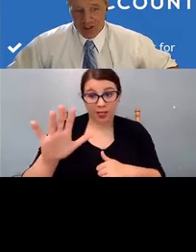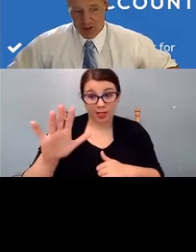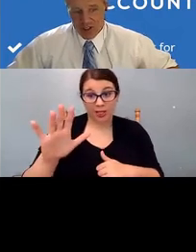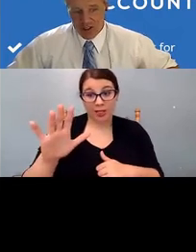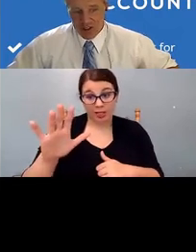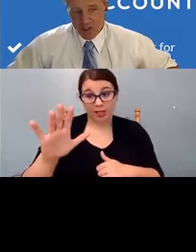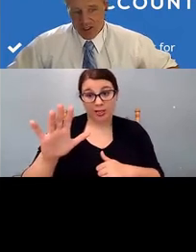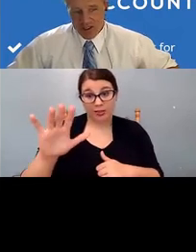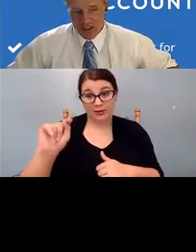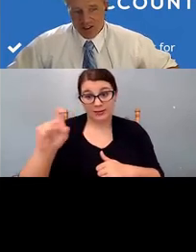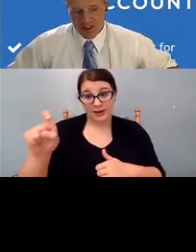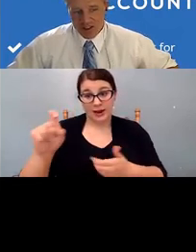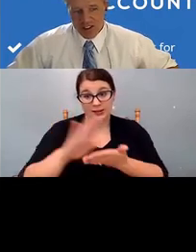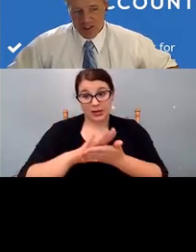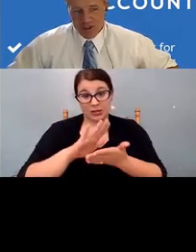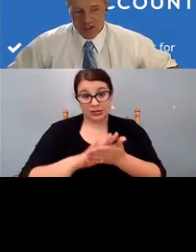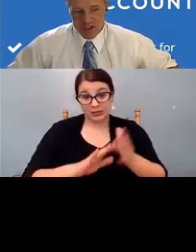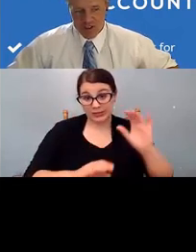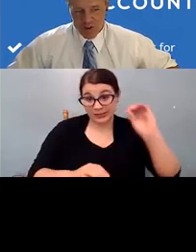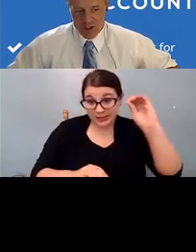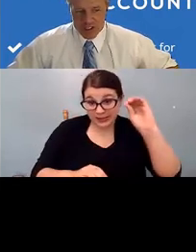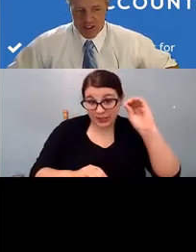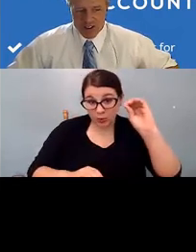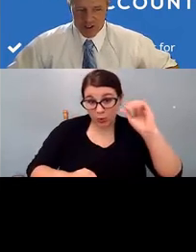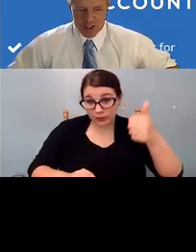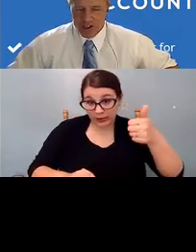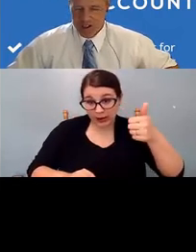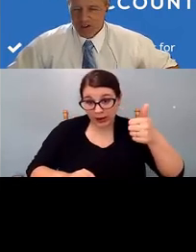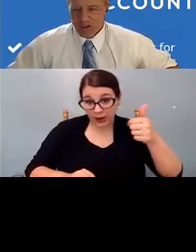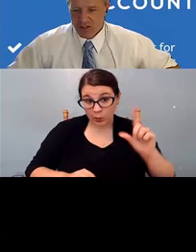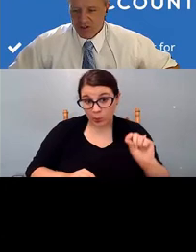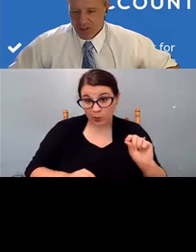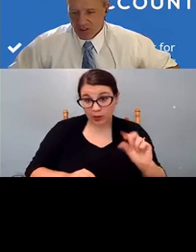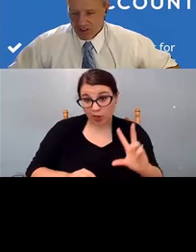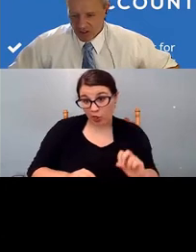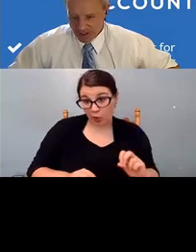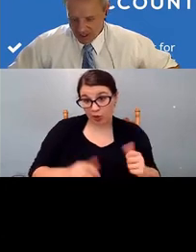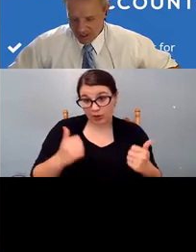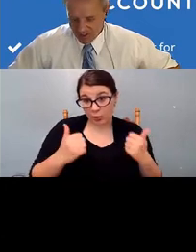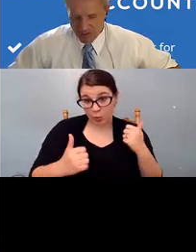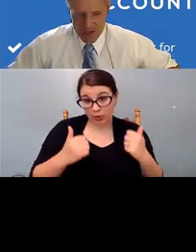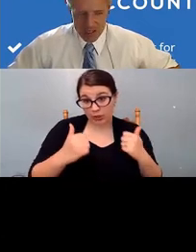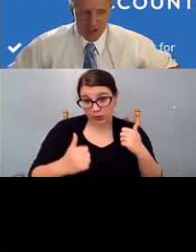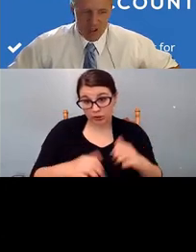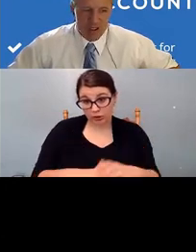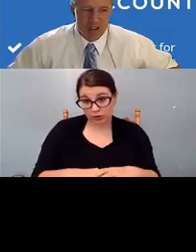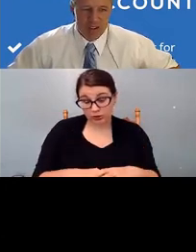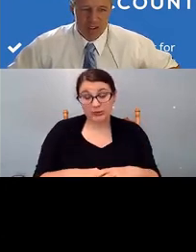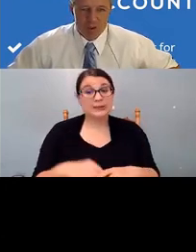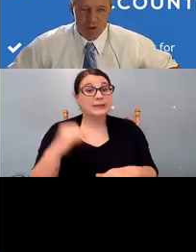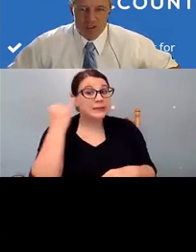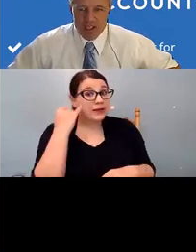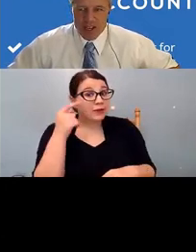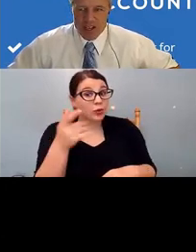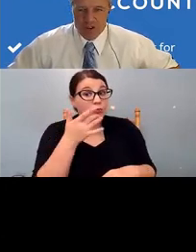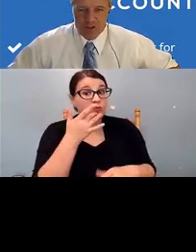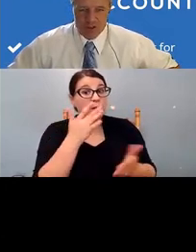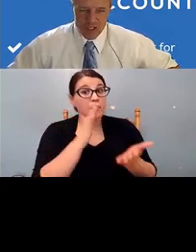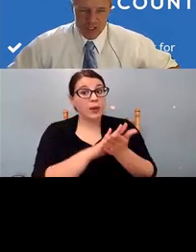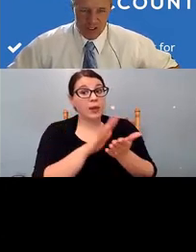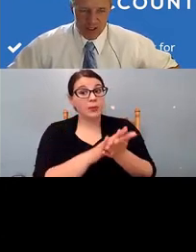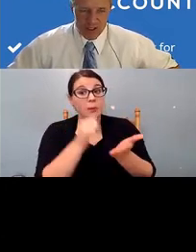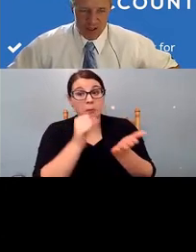A, $0, B, $10, C, $20, or D, $30? So if you elect to have them mailed, what is the